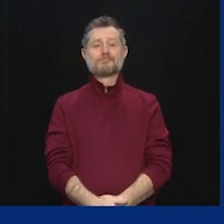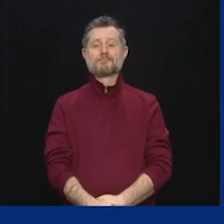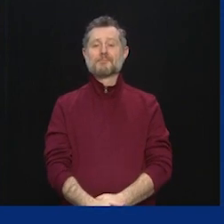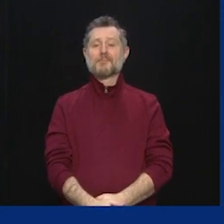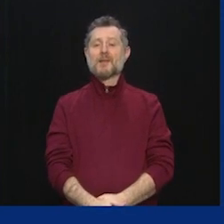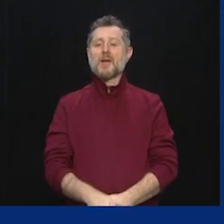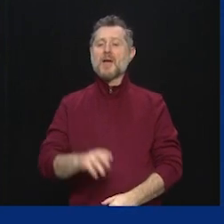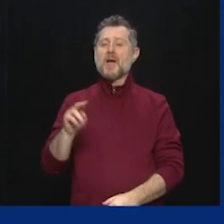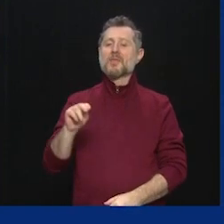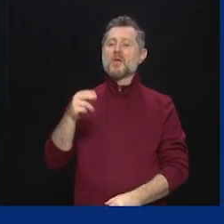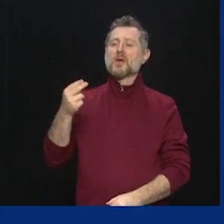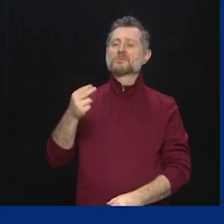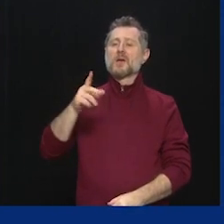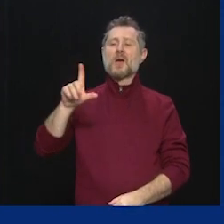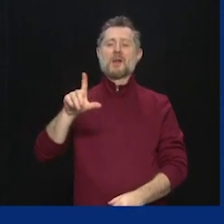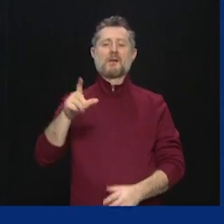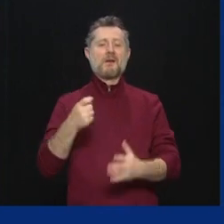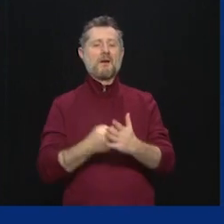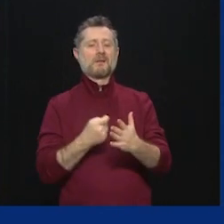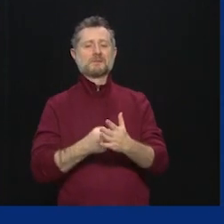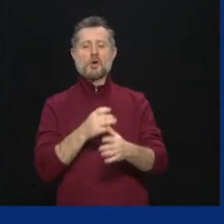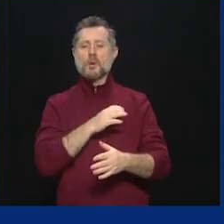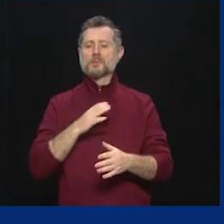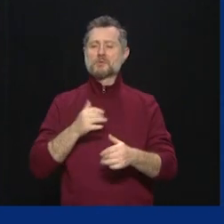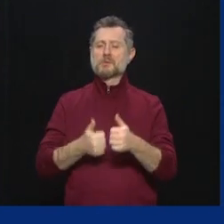NHL Commissioner Gary Bettman.